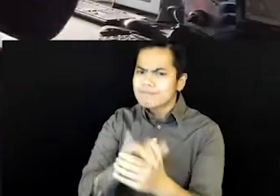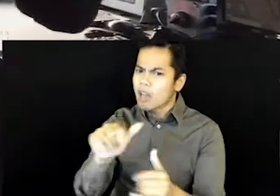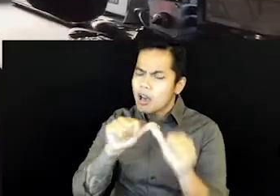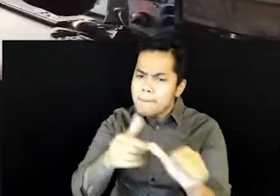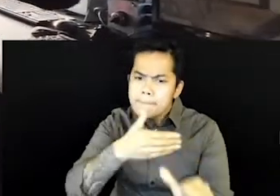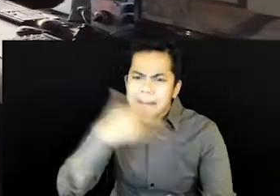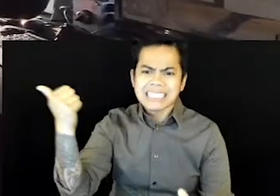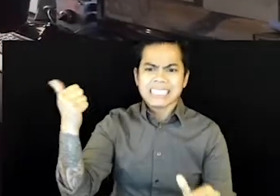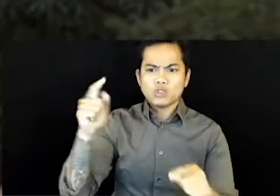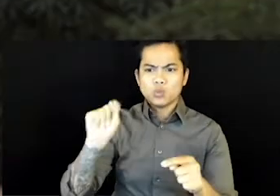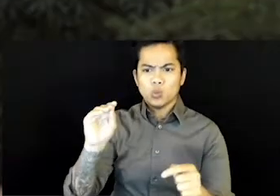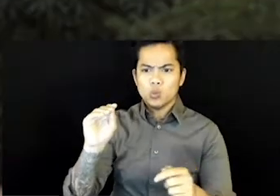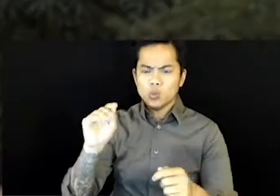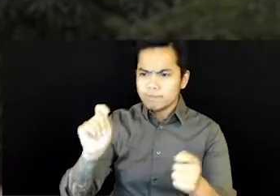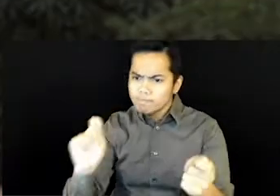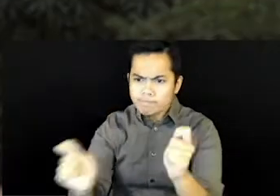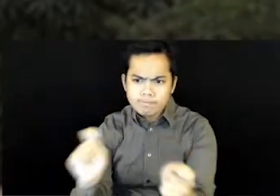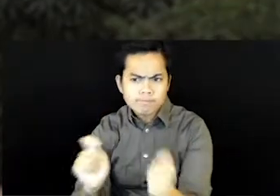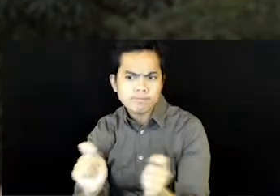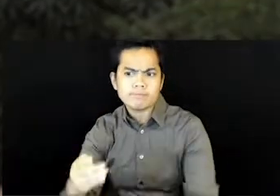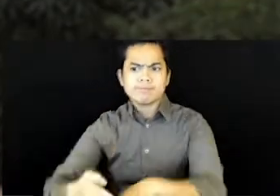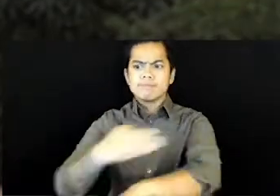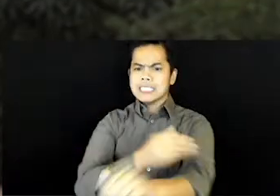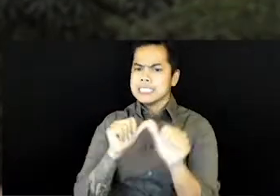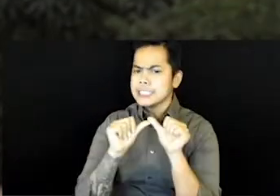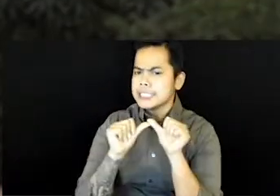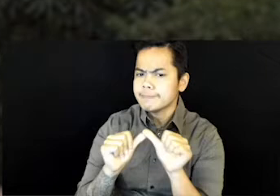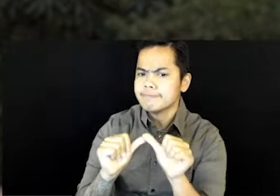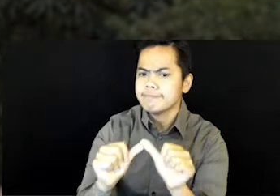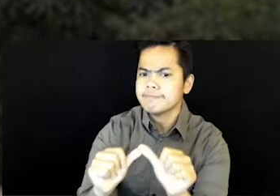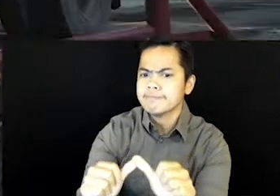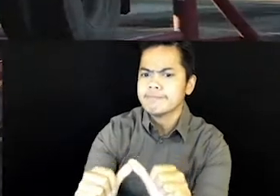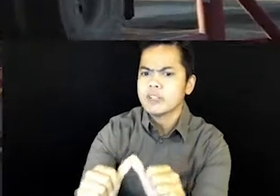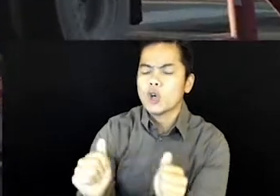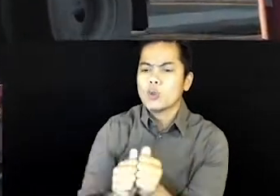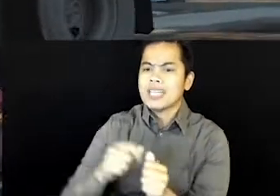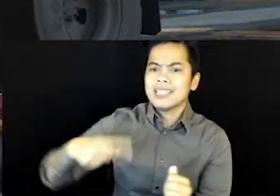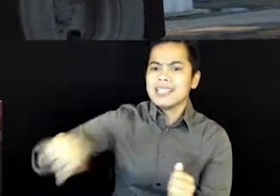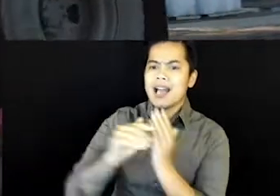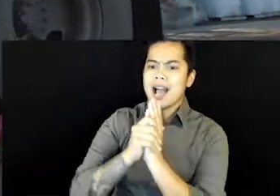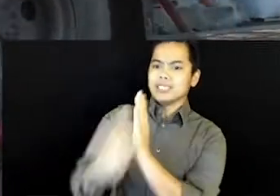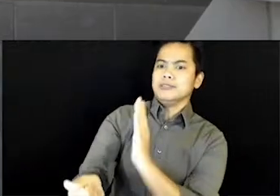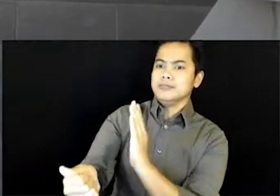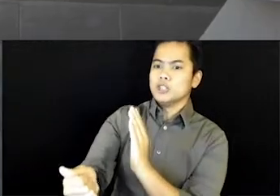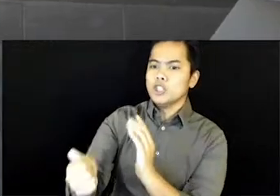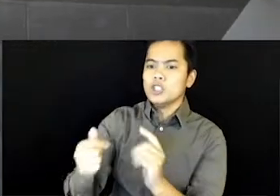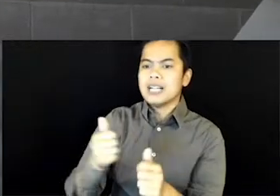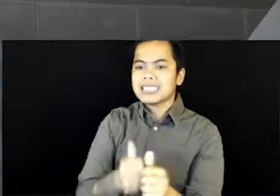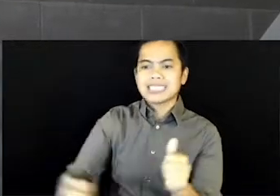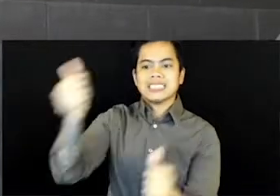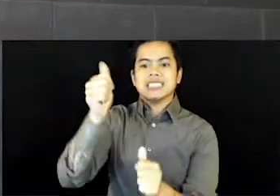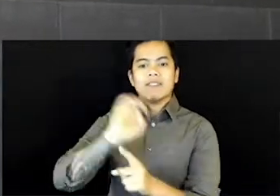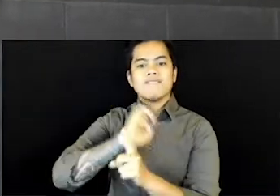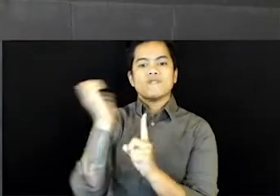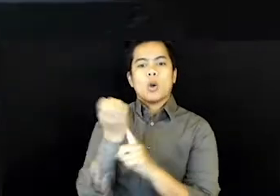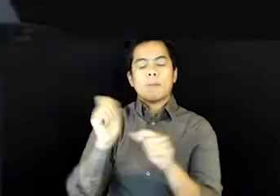that regulations are best made in conversation with those being regulated. Our Sustainability Council is made up of